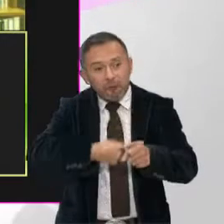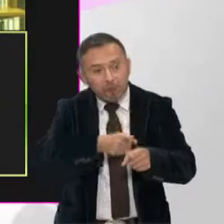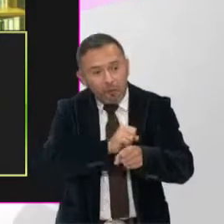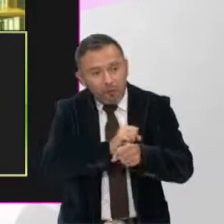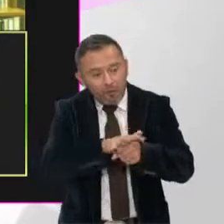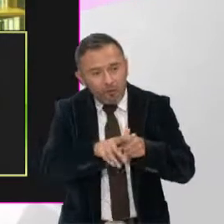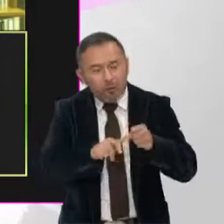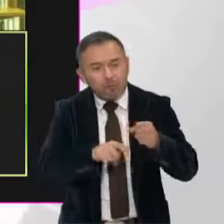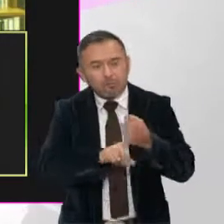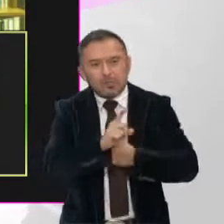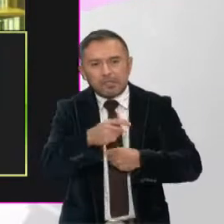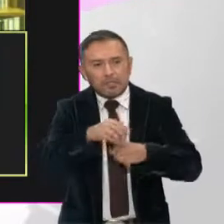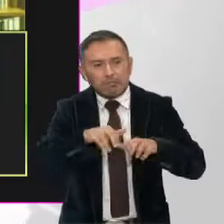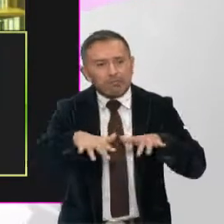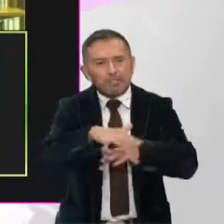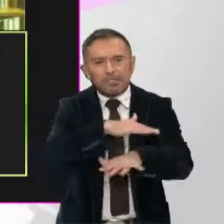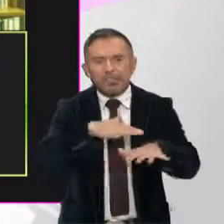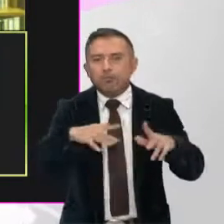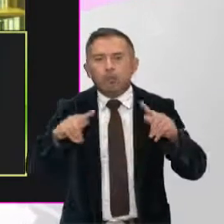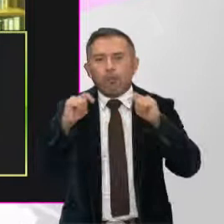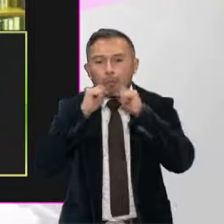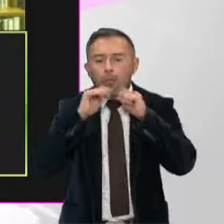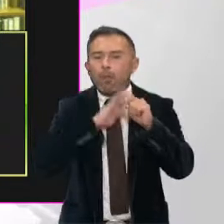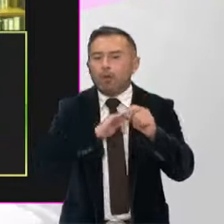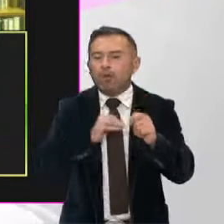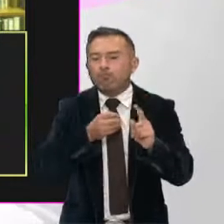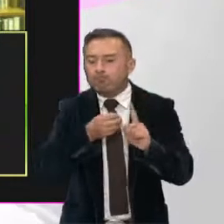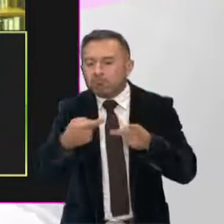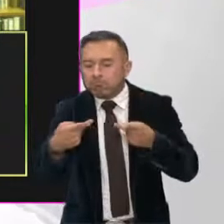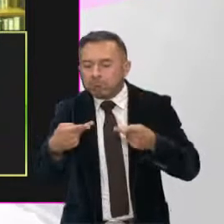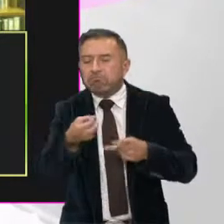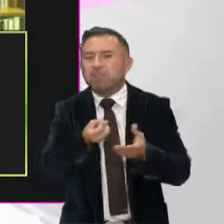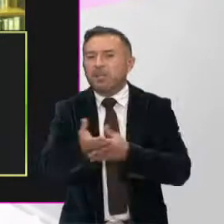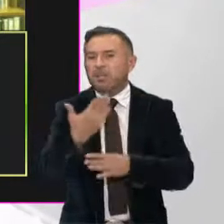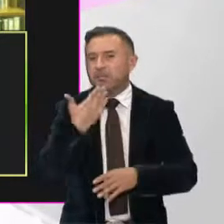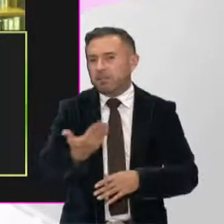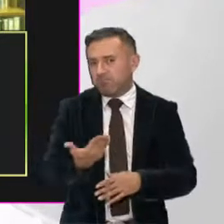result in spite of the pandemic.